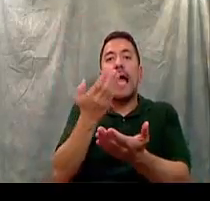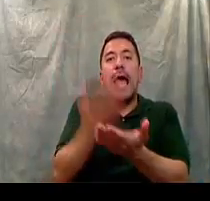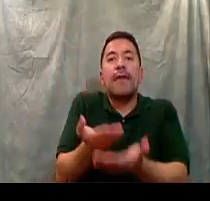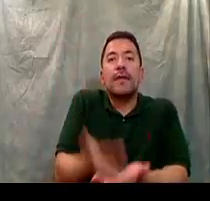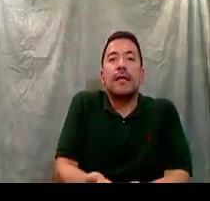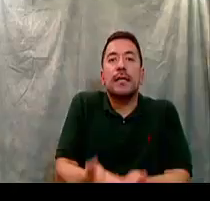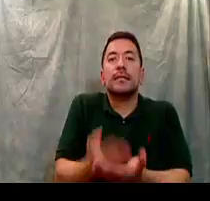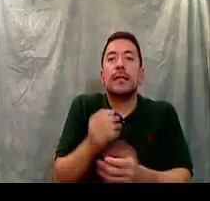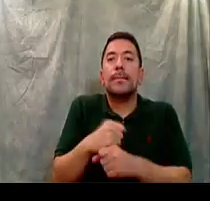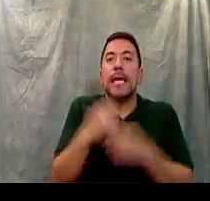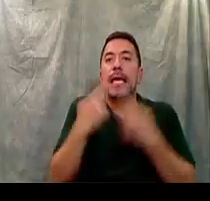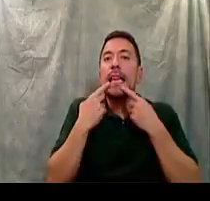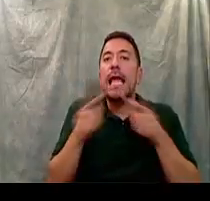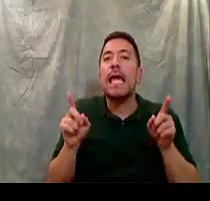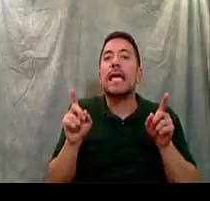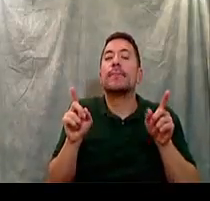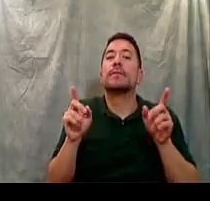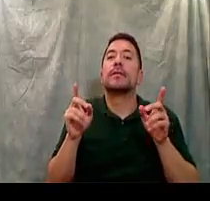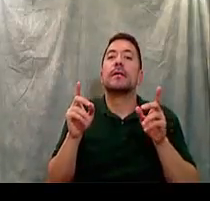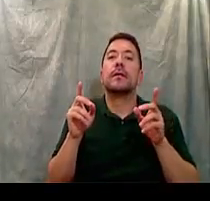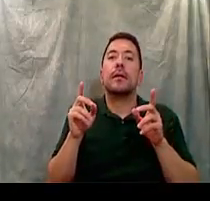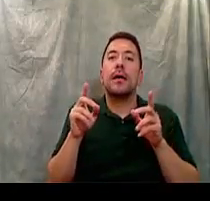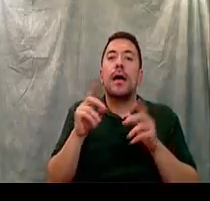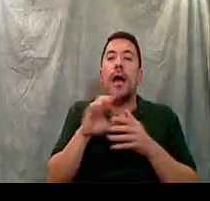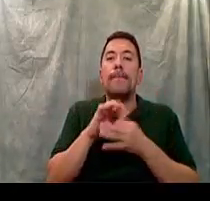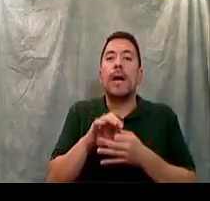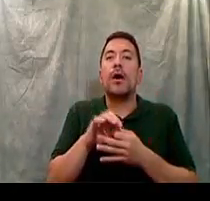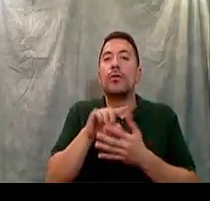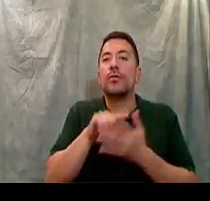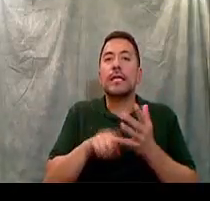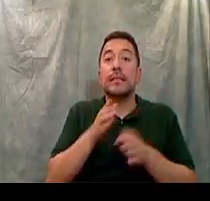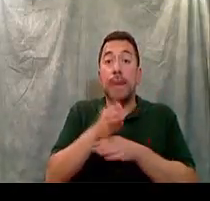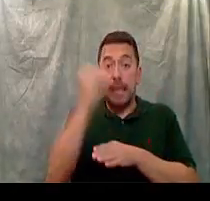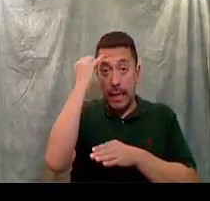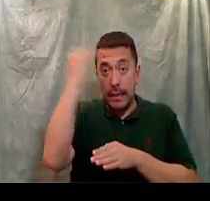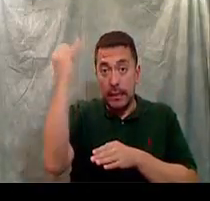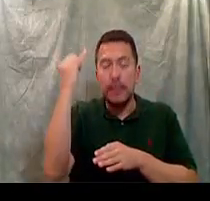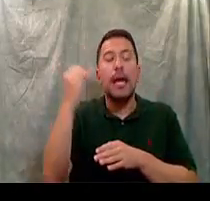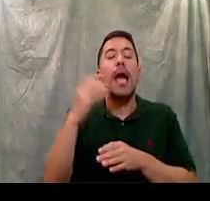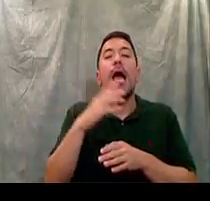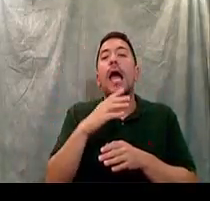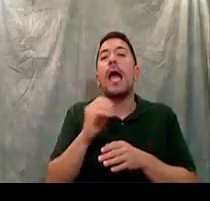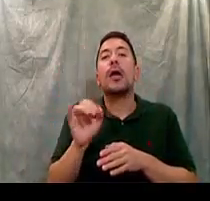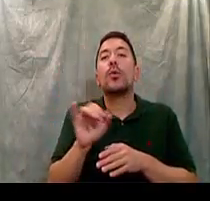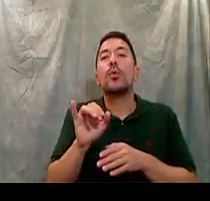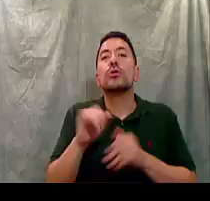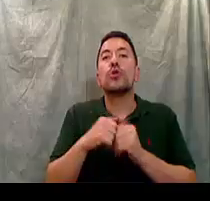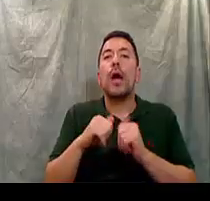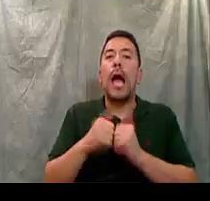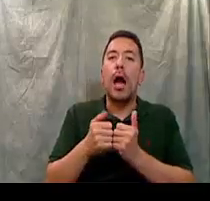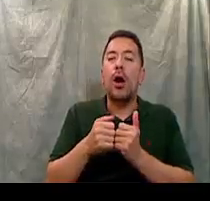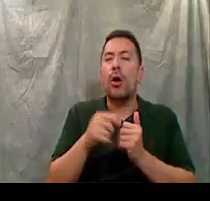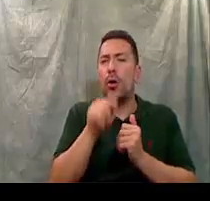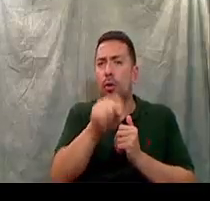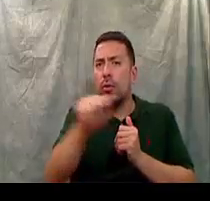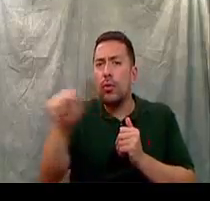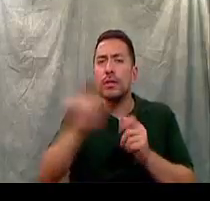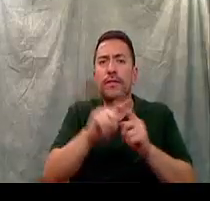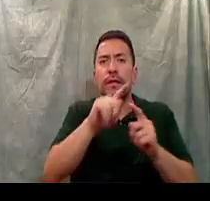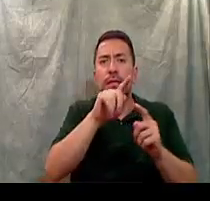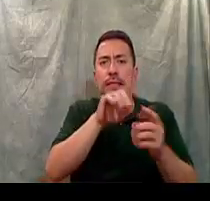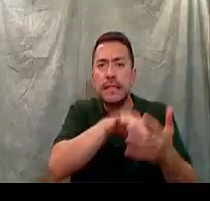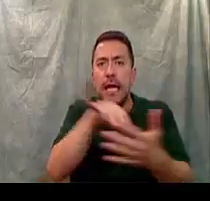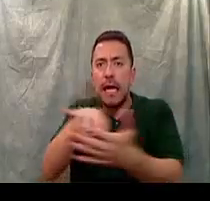claims about some of these big concepts and ideas. And at times also show, the similarities across the studies and the